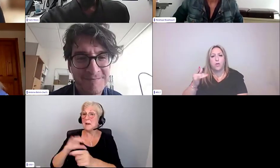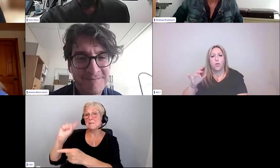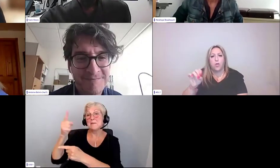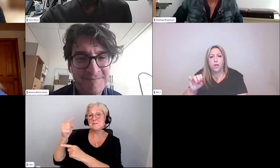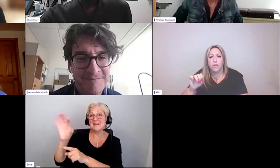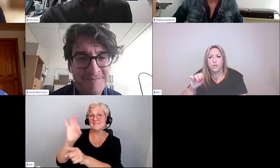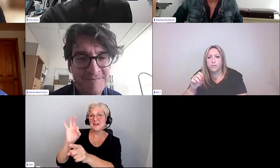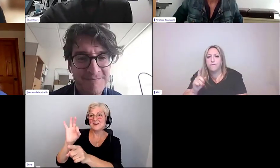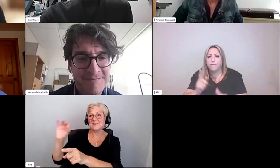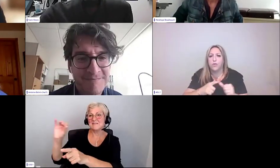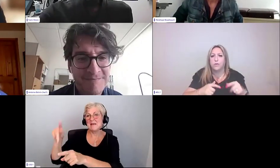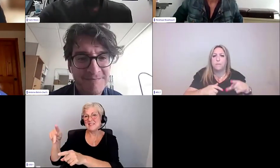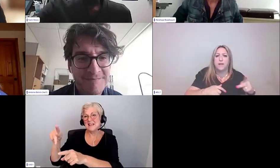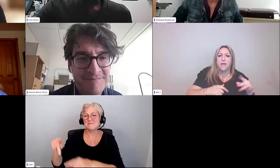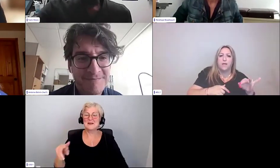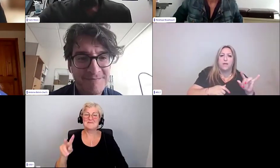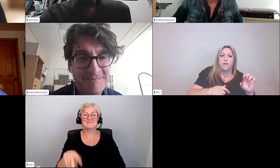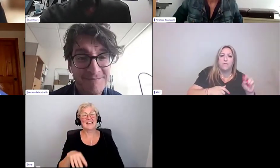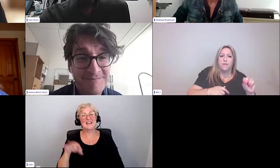first of all.